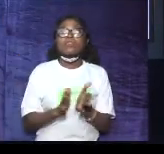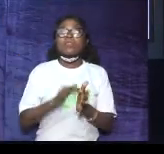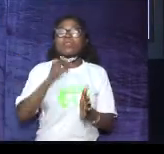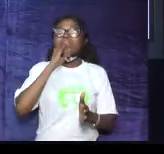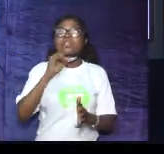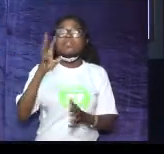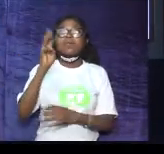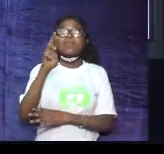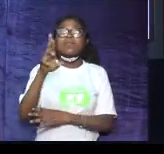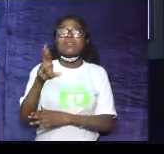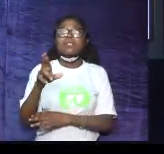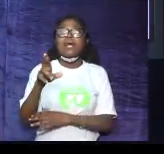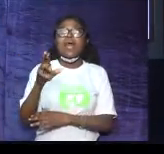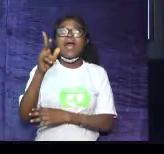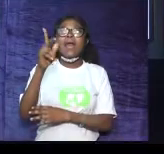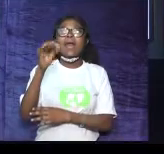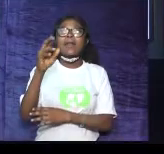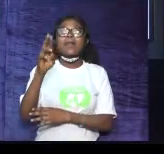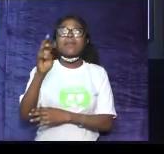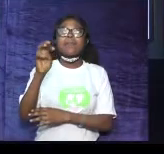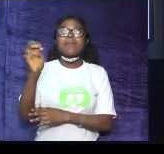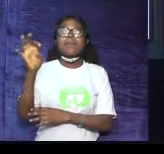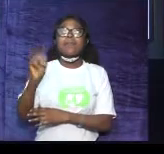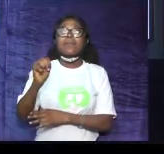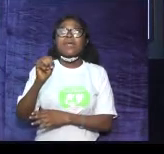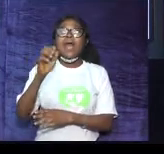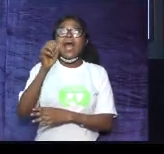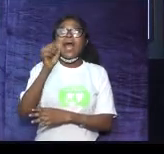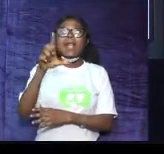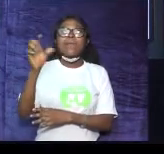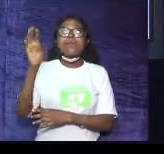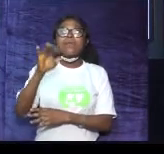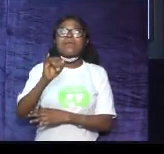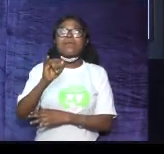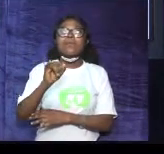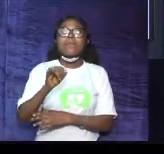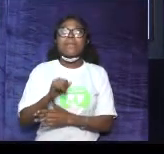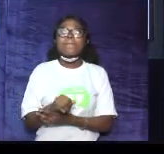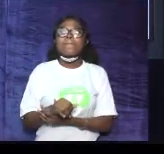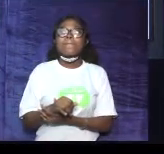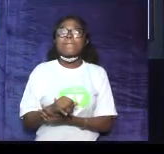the school is Mr. Karim Alabi.